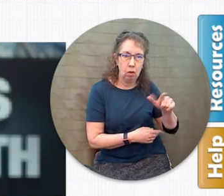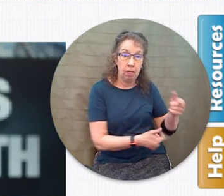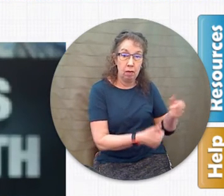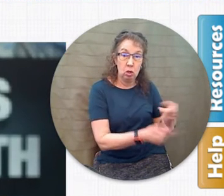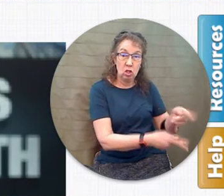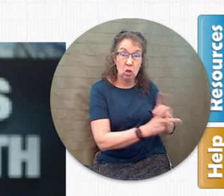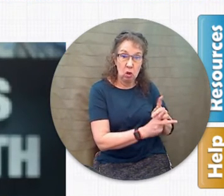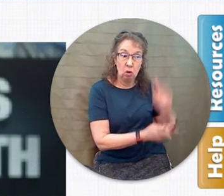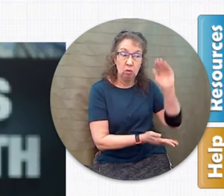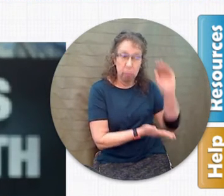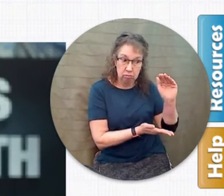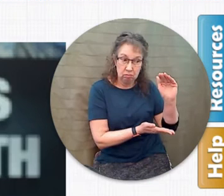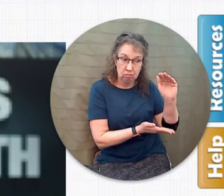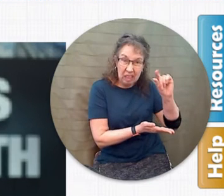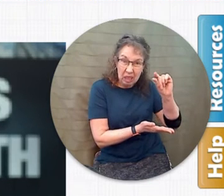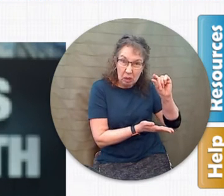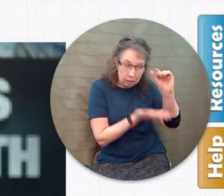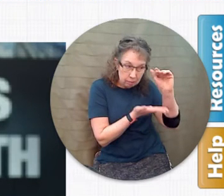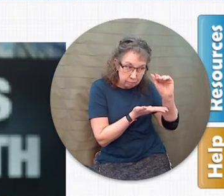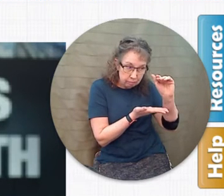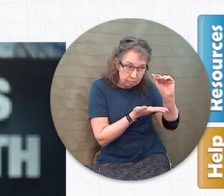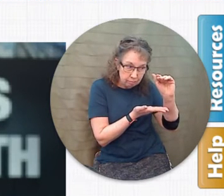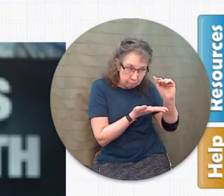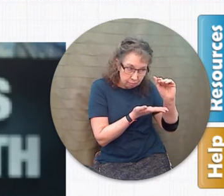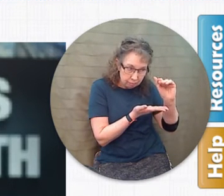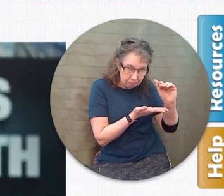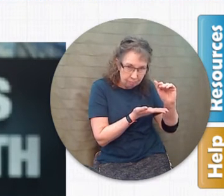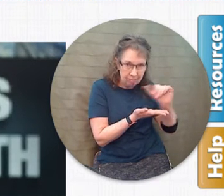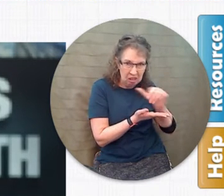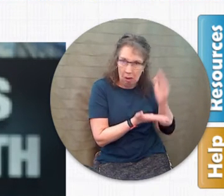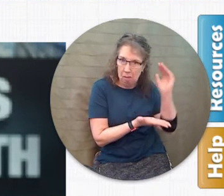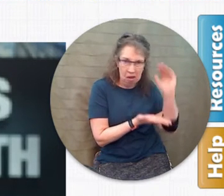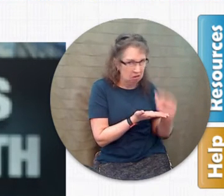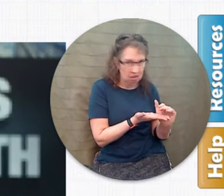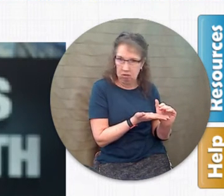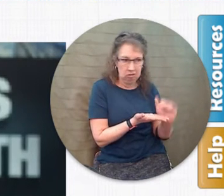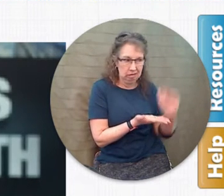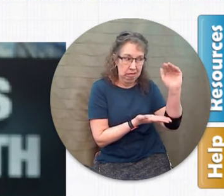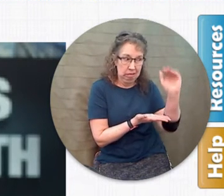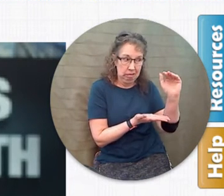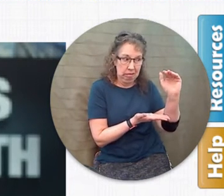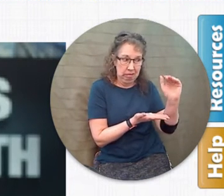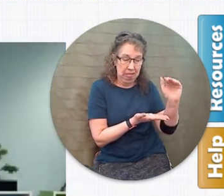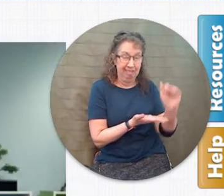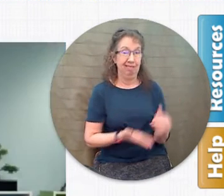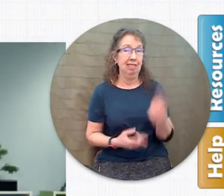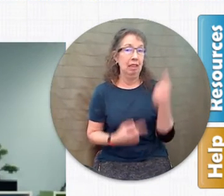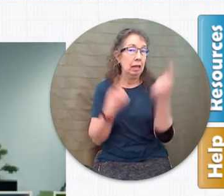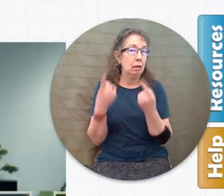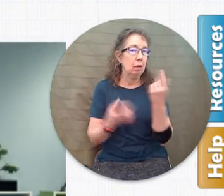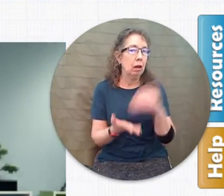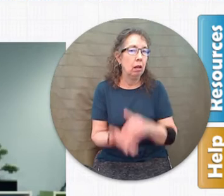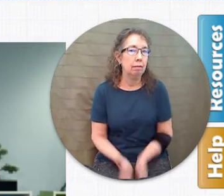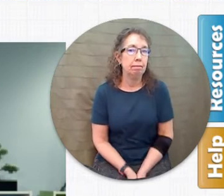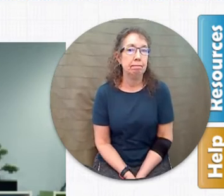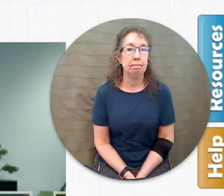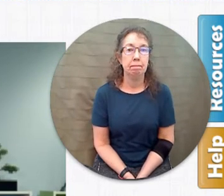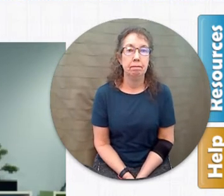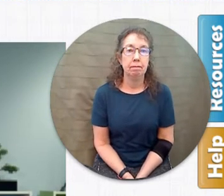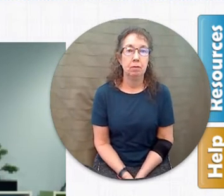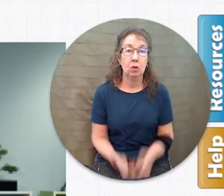Yes, in the beginning, it is quite ugly. Why don't you think about that again?